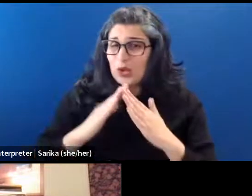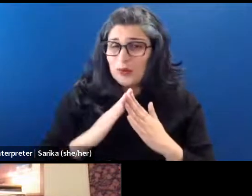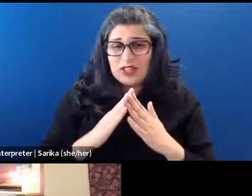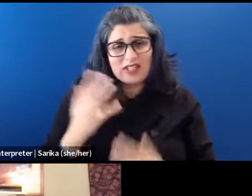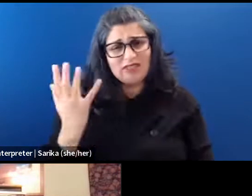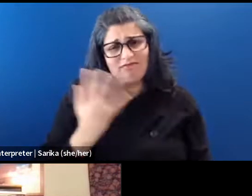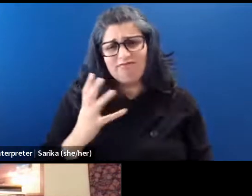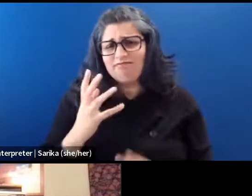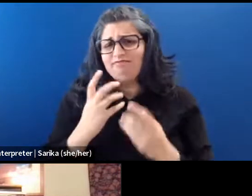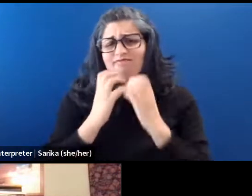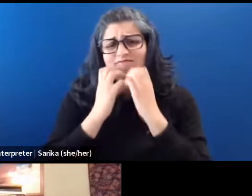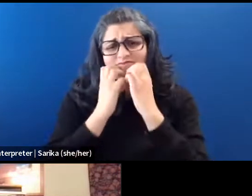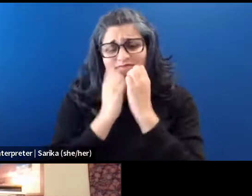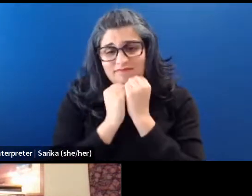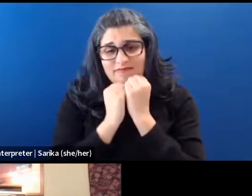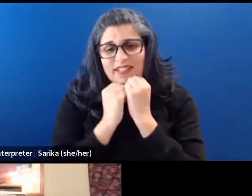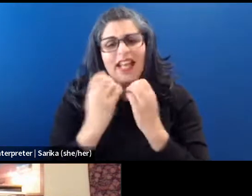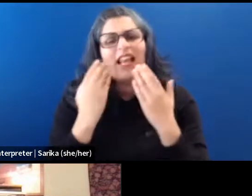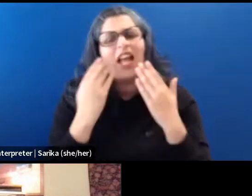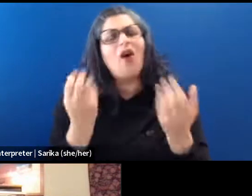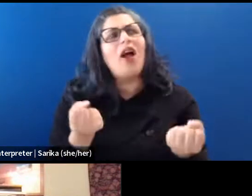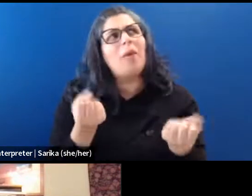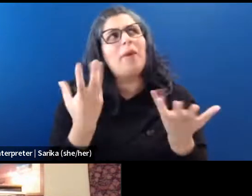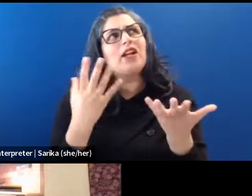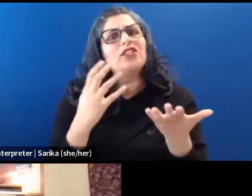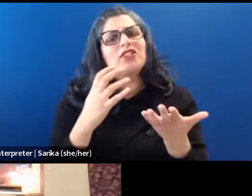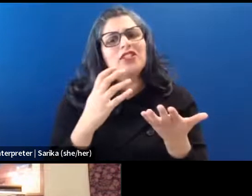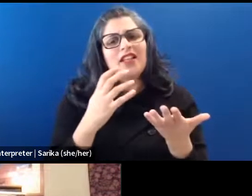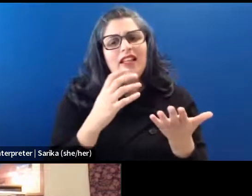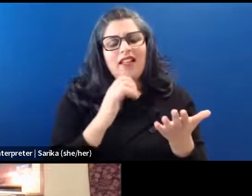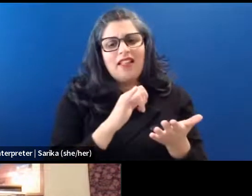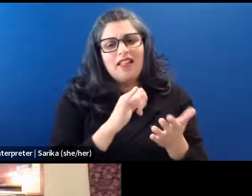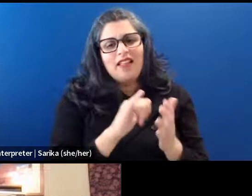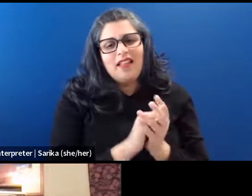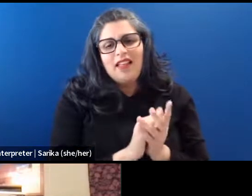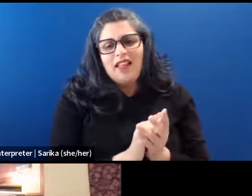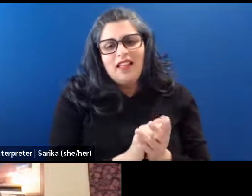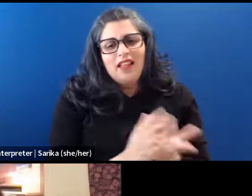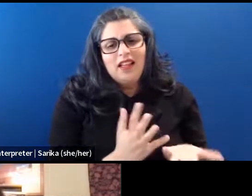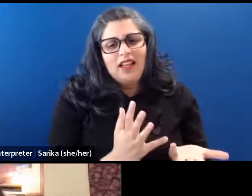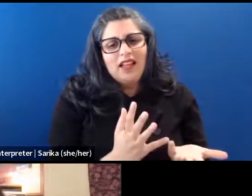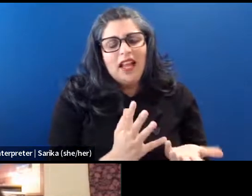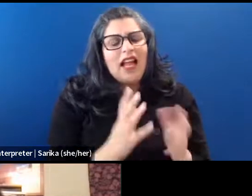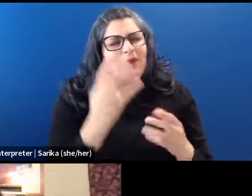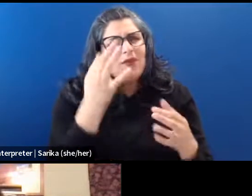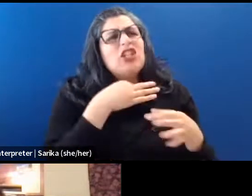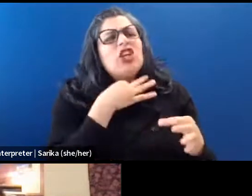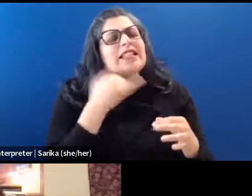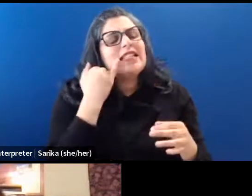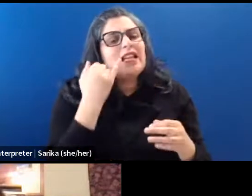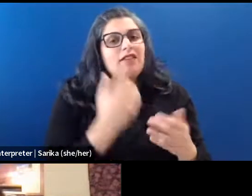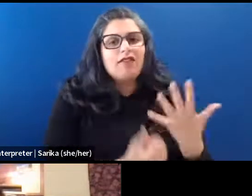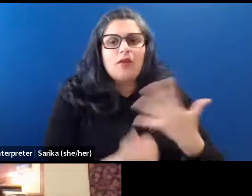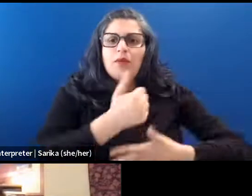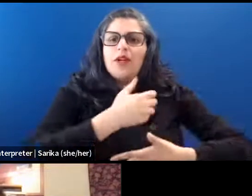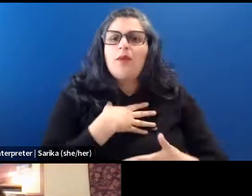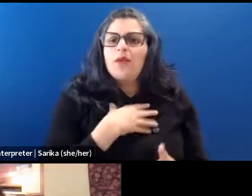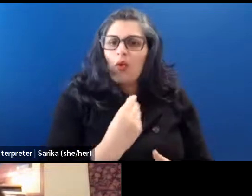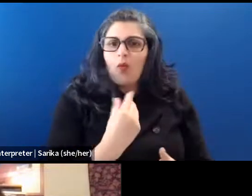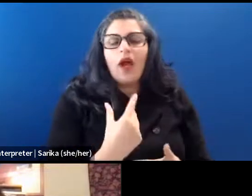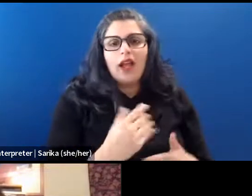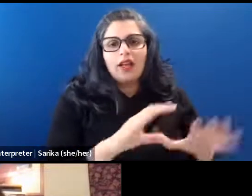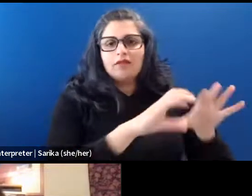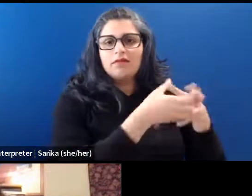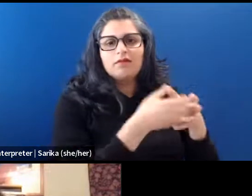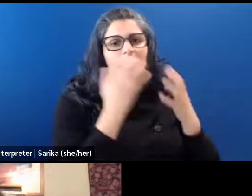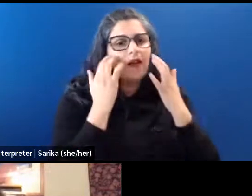gets emphasized in predominantly white Sanghas. My experience is that it doesn't get emphasized very much, but my experience in Black